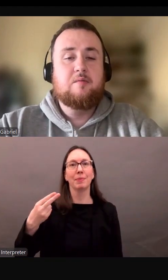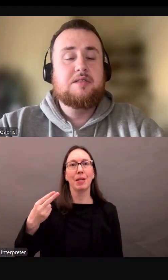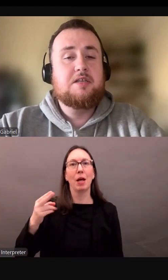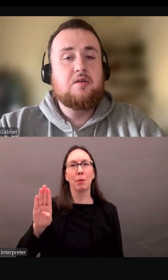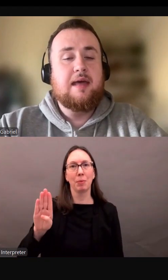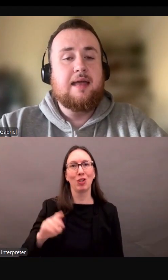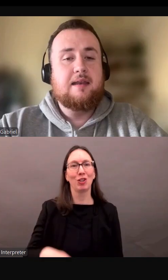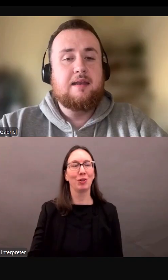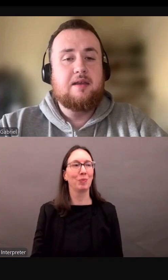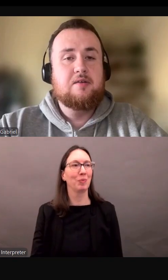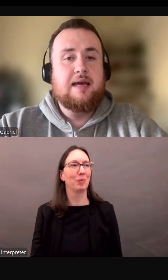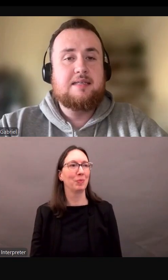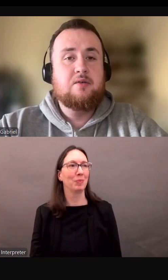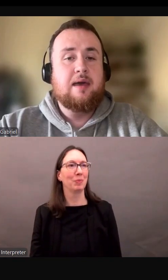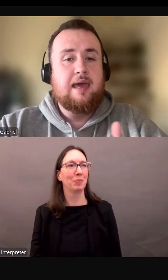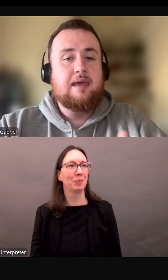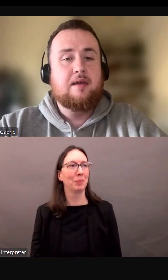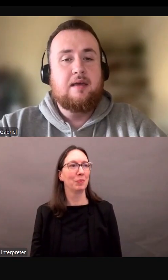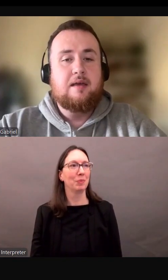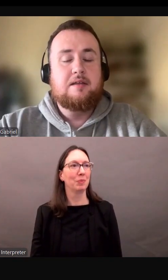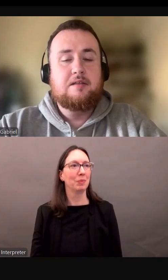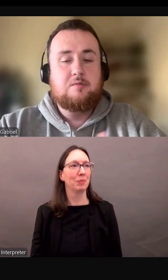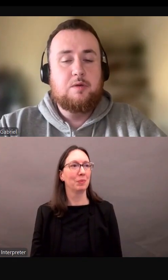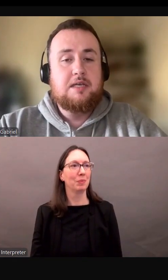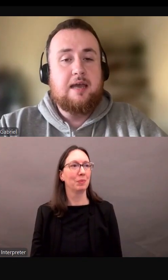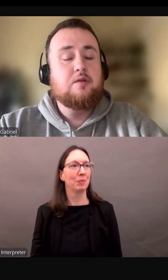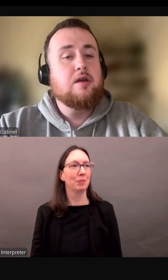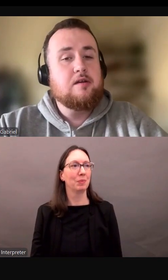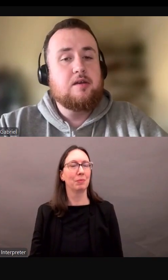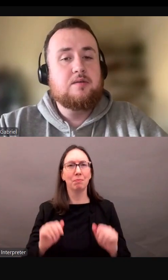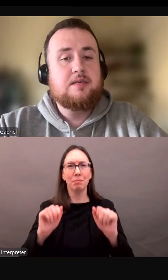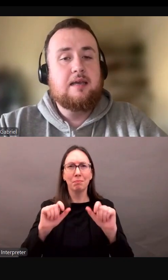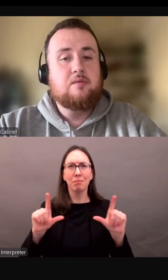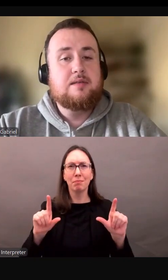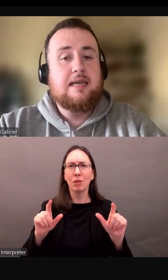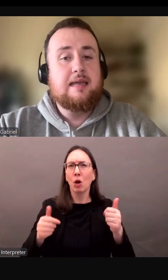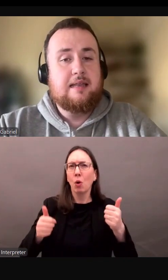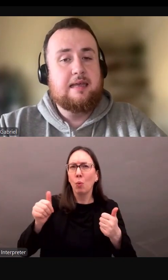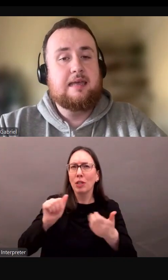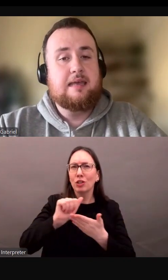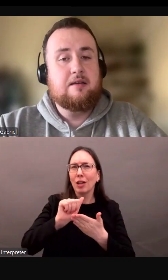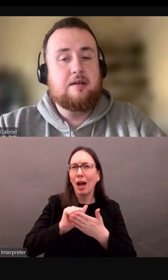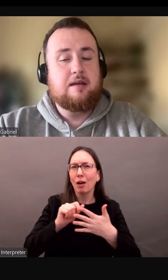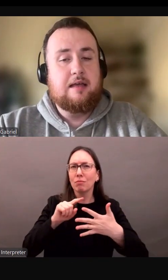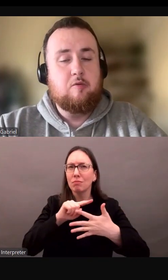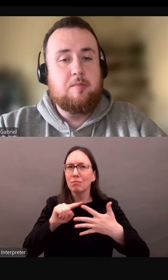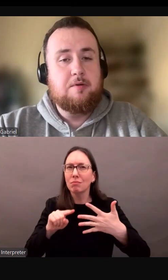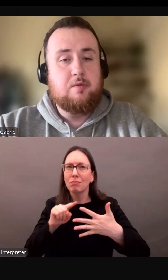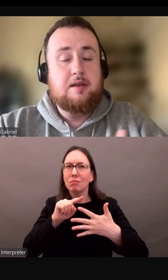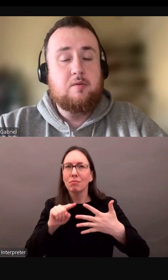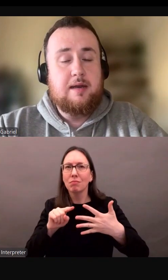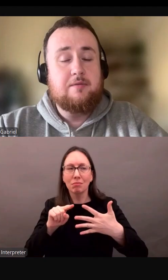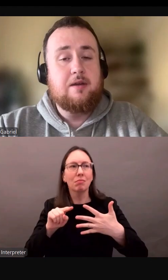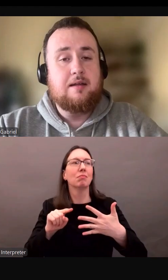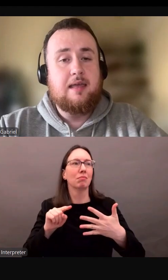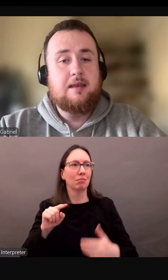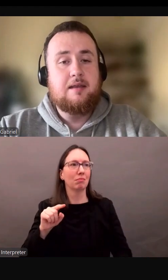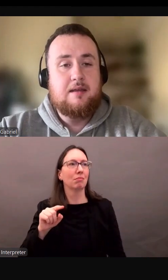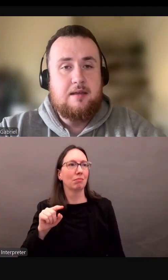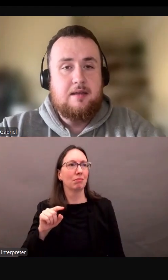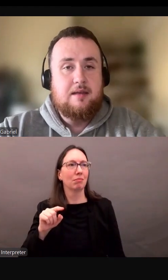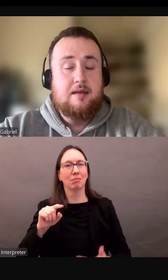And once you do that, it will ask you, hey, which account are you using? We'll say the Helperbird one, the one I've logged